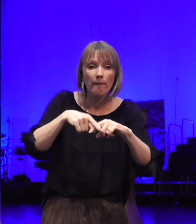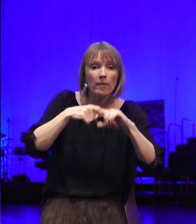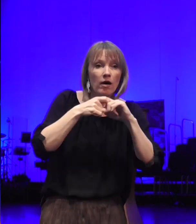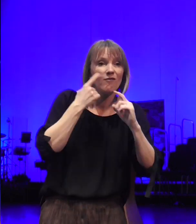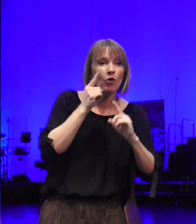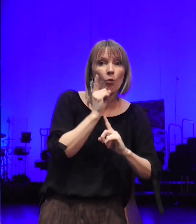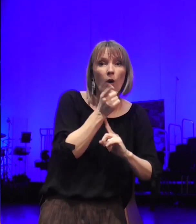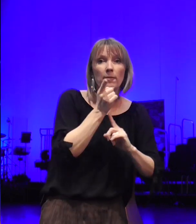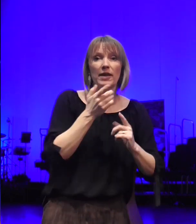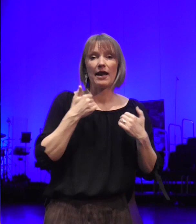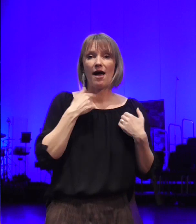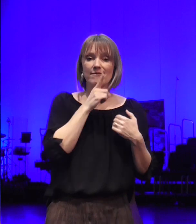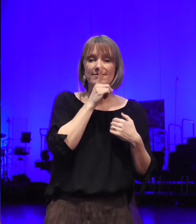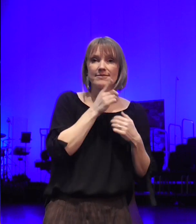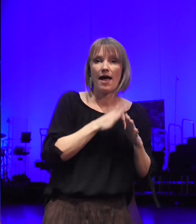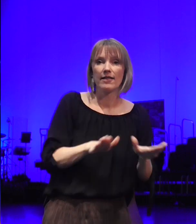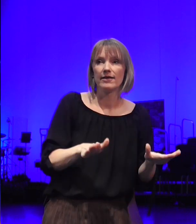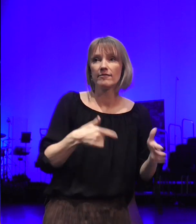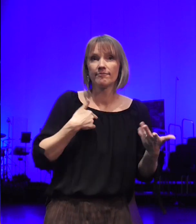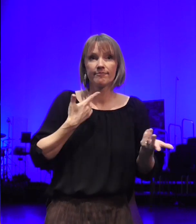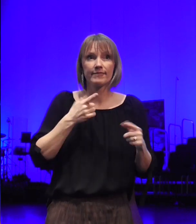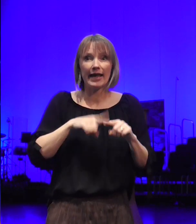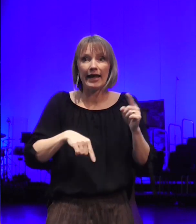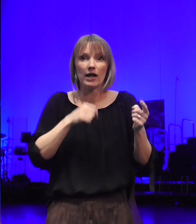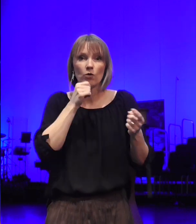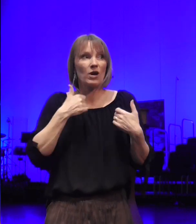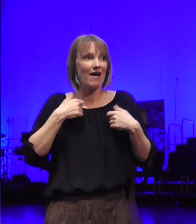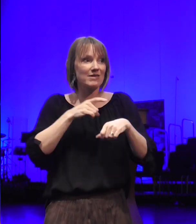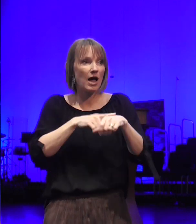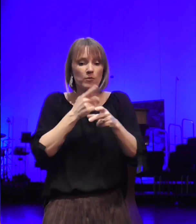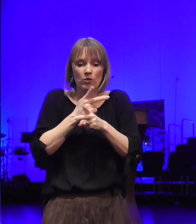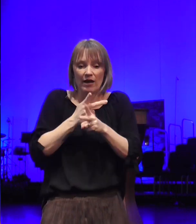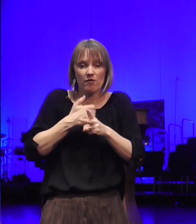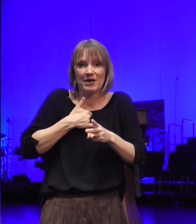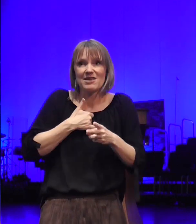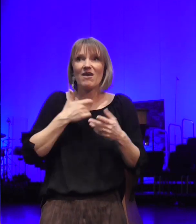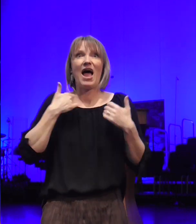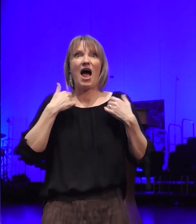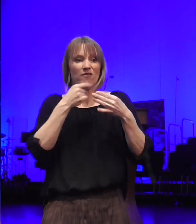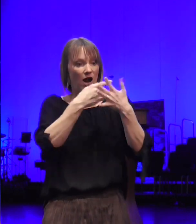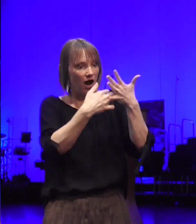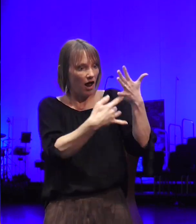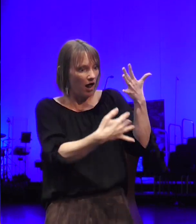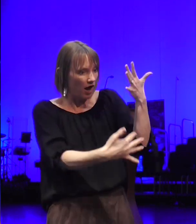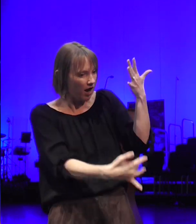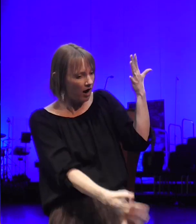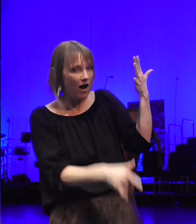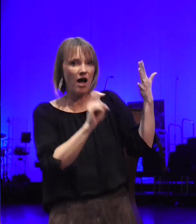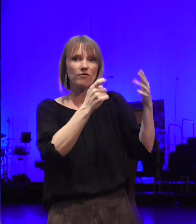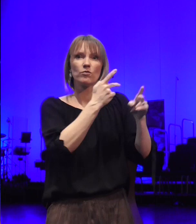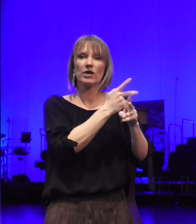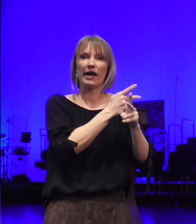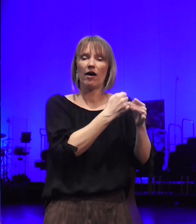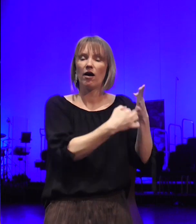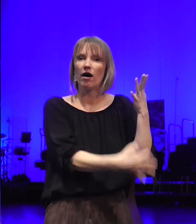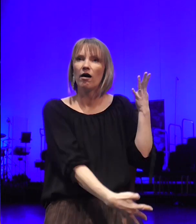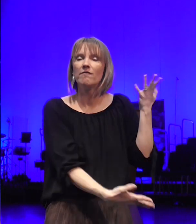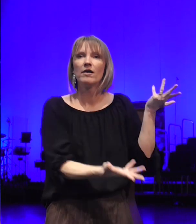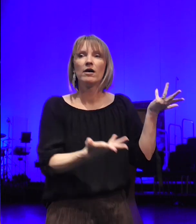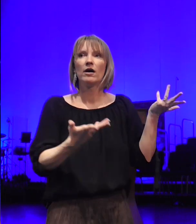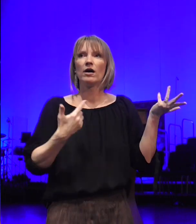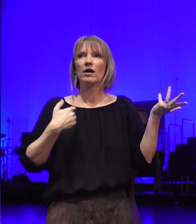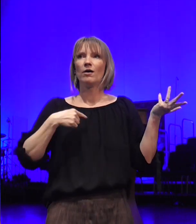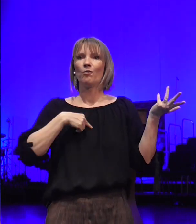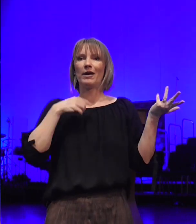minute and have some silence. I don't have time to take care of myself. I've got all these other things I got to take care of. And